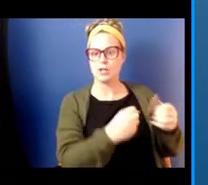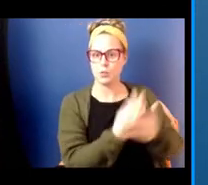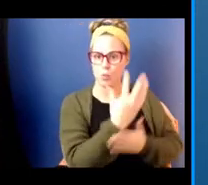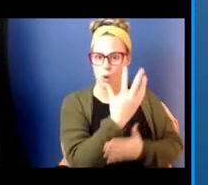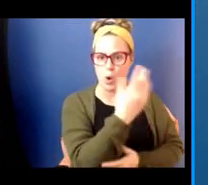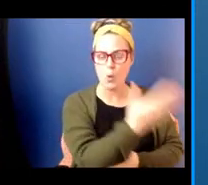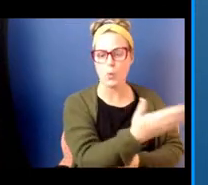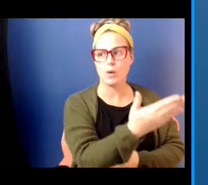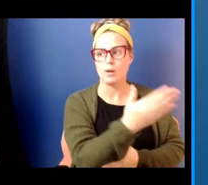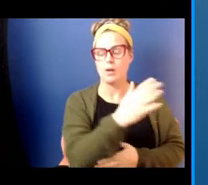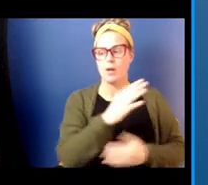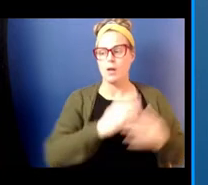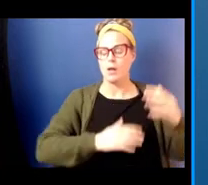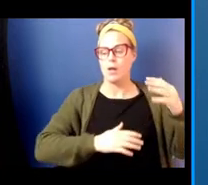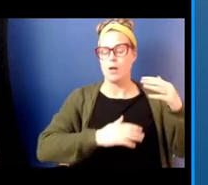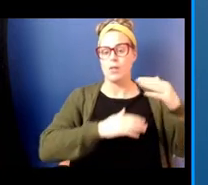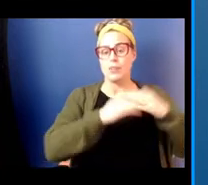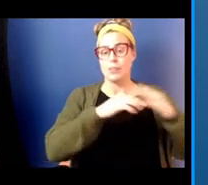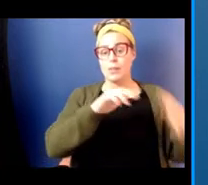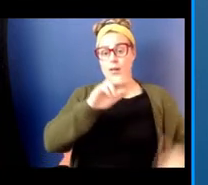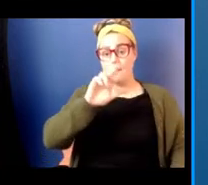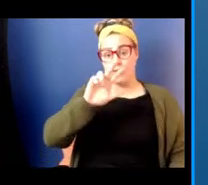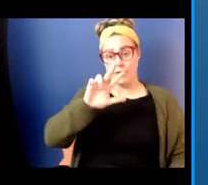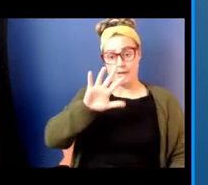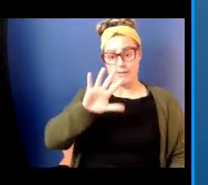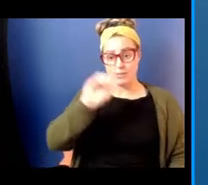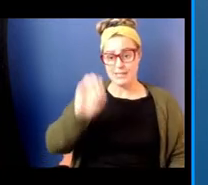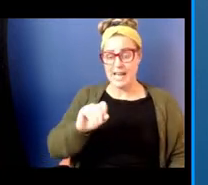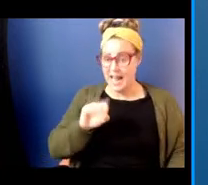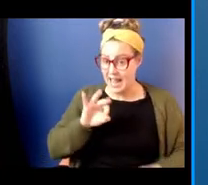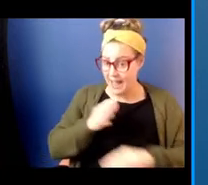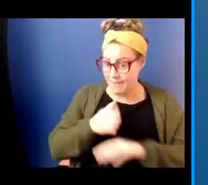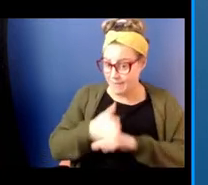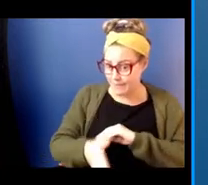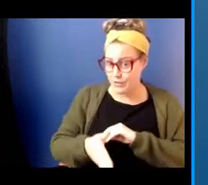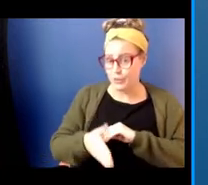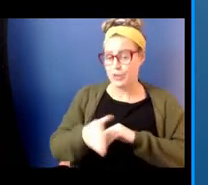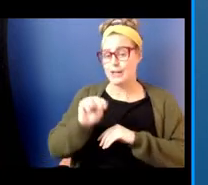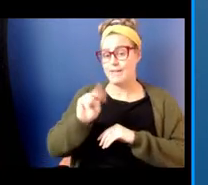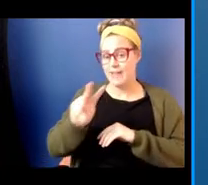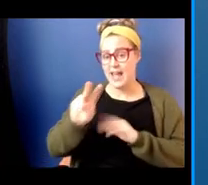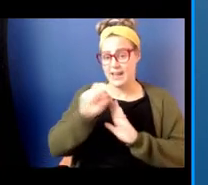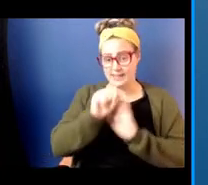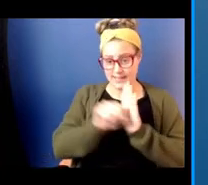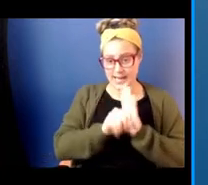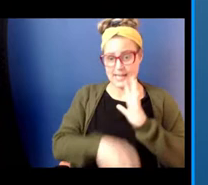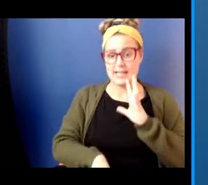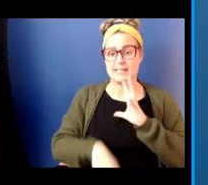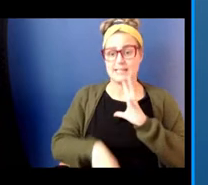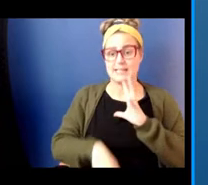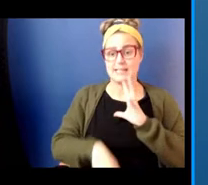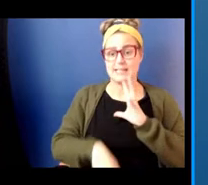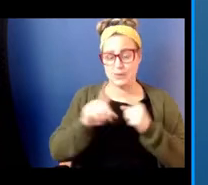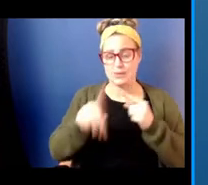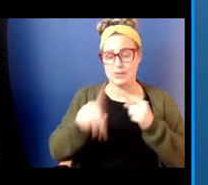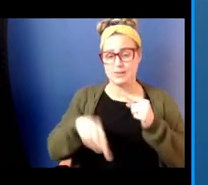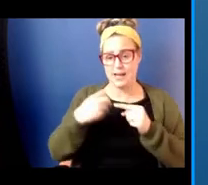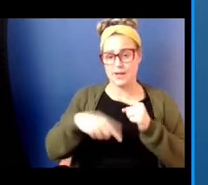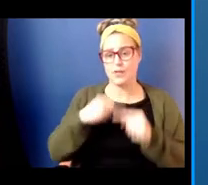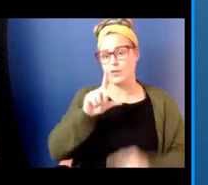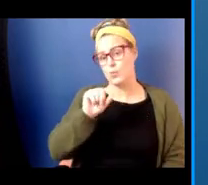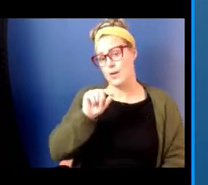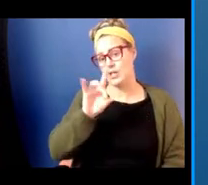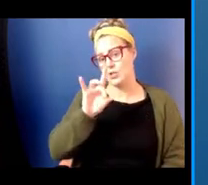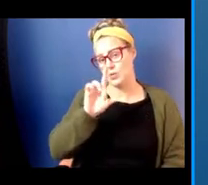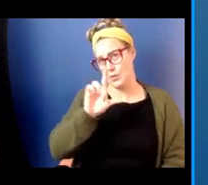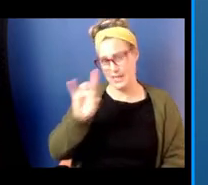to 35 percent after we added Nevada into the cycle in 2008 and began to get early